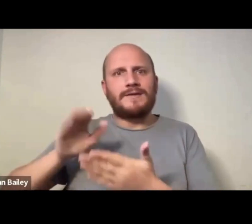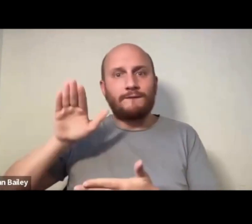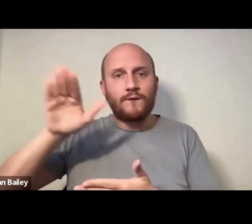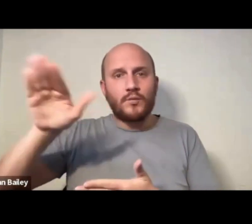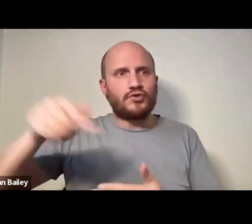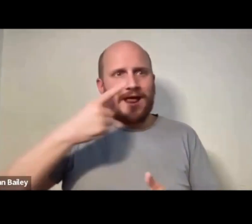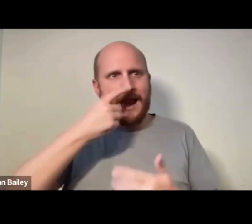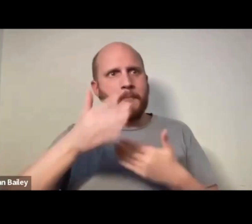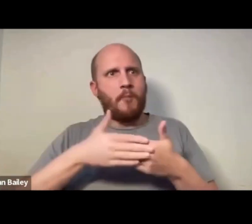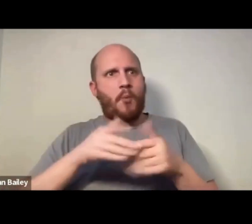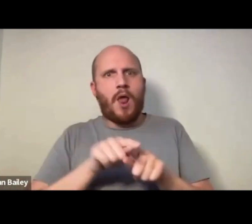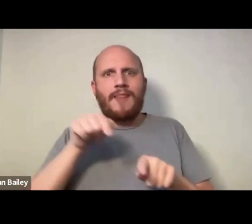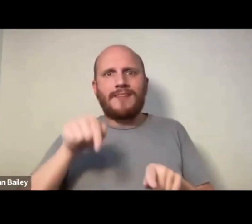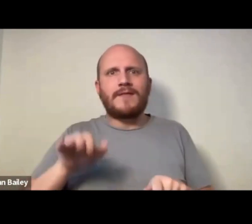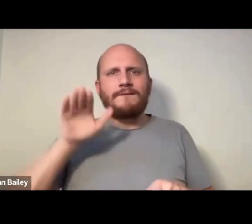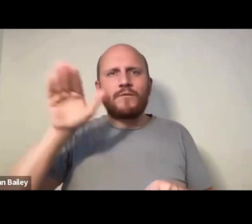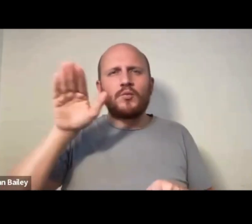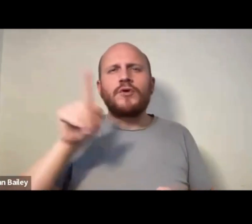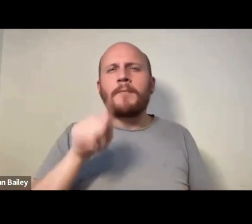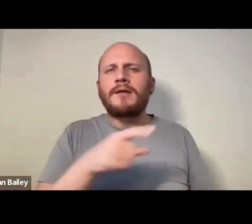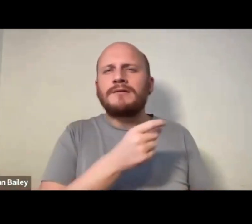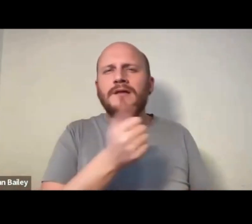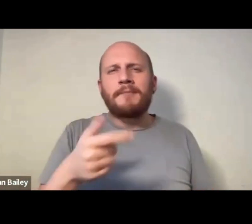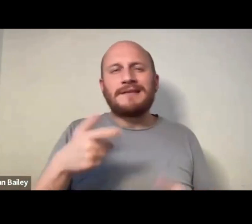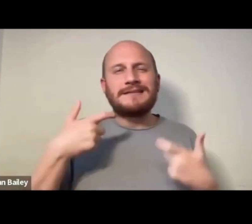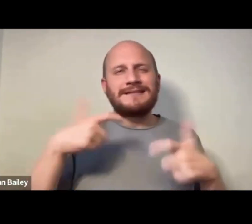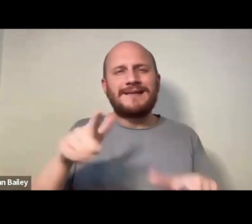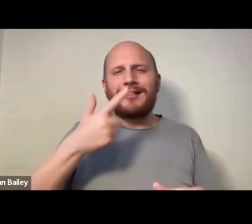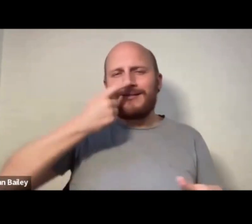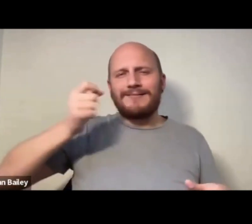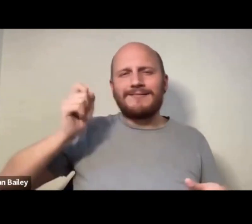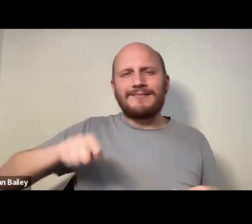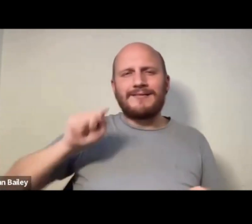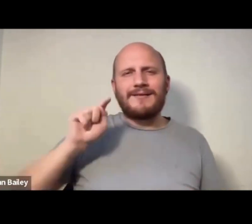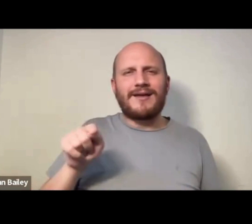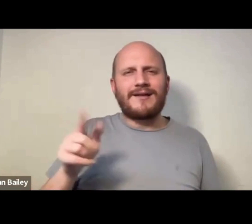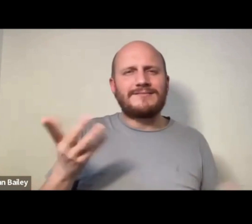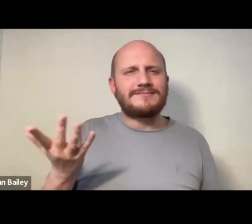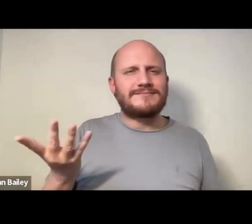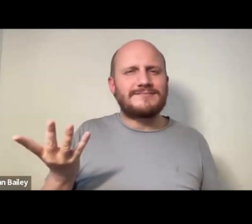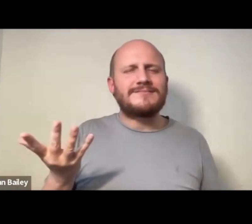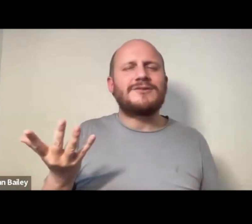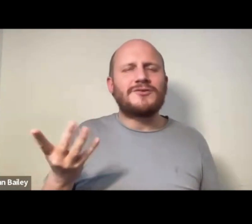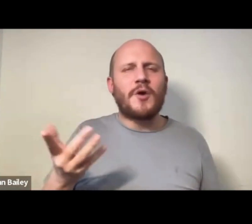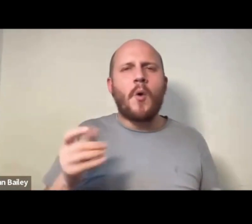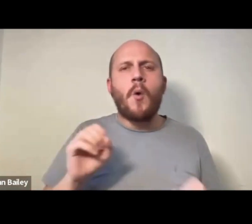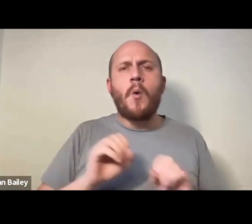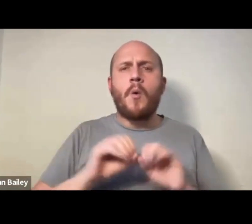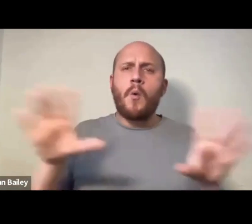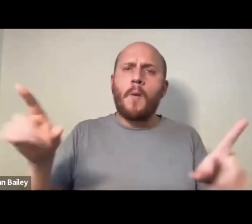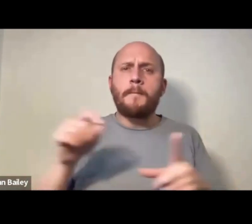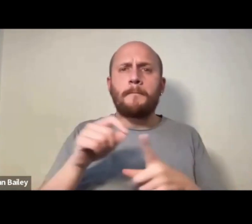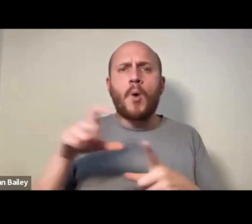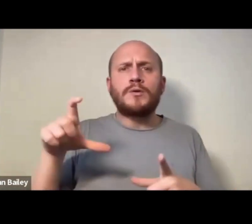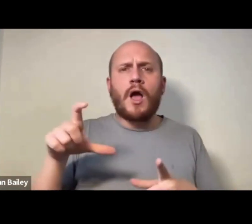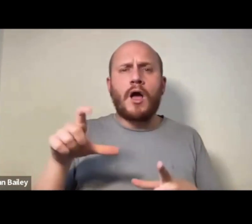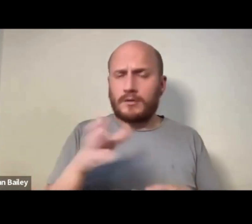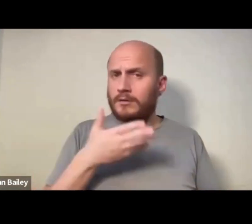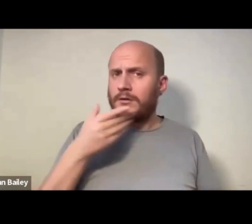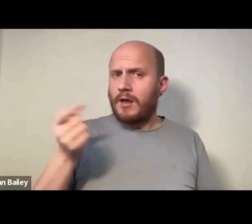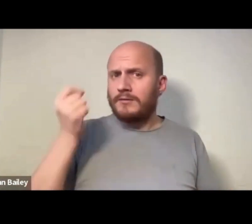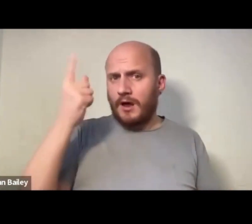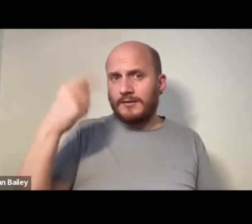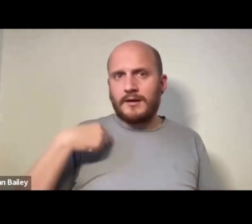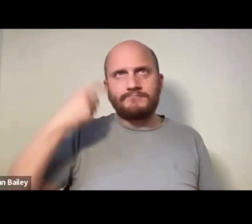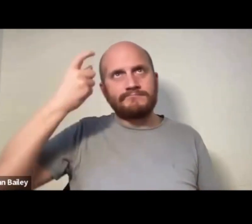But that's not always enough to sell it to them, I find. So handing out postcards was a nice idea, but that's something that's been on my mind